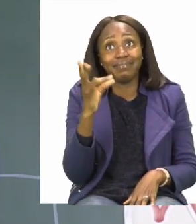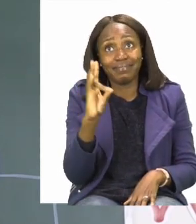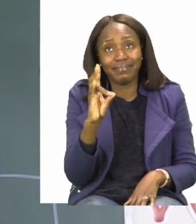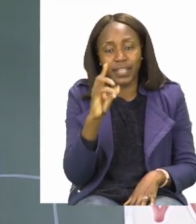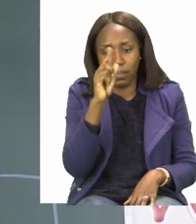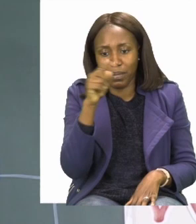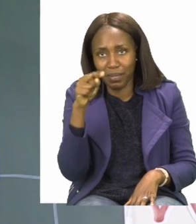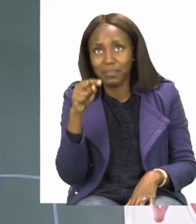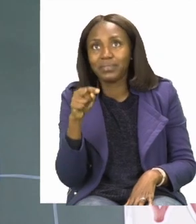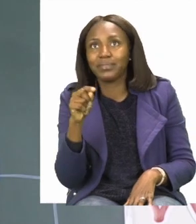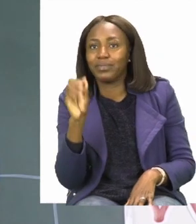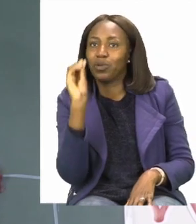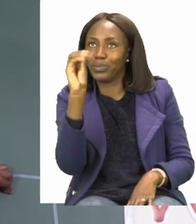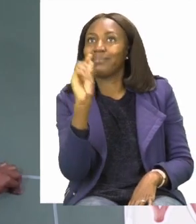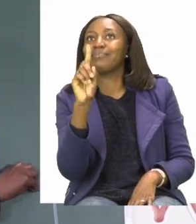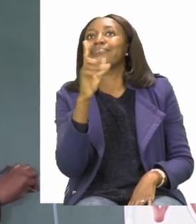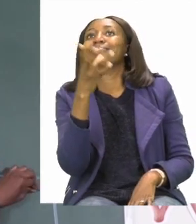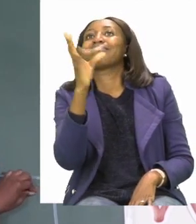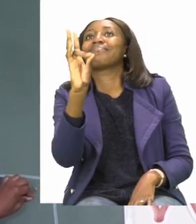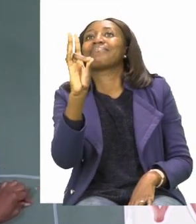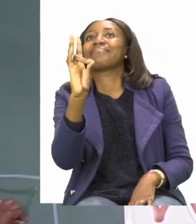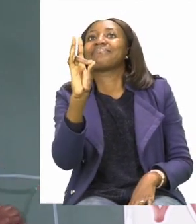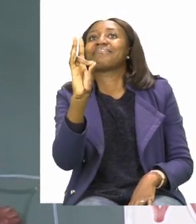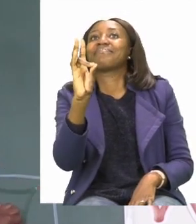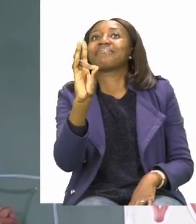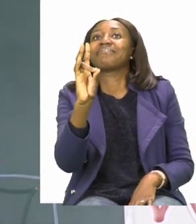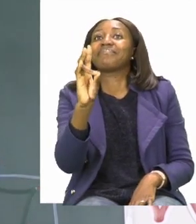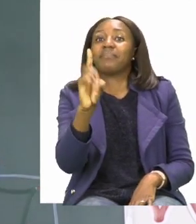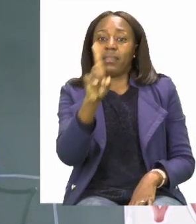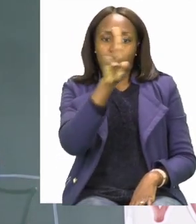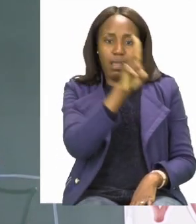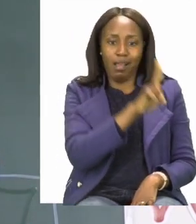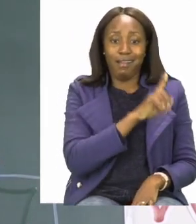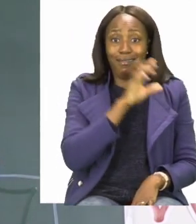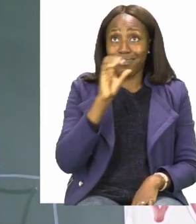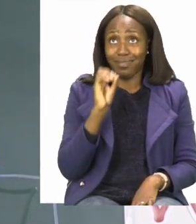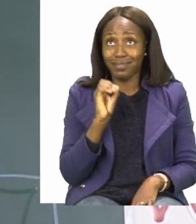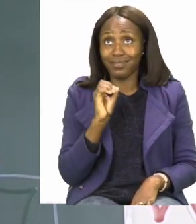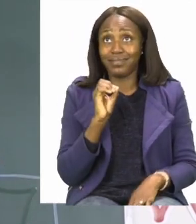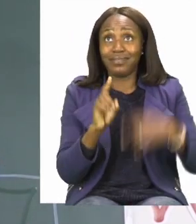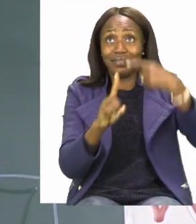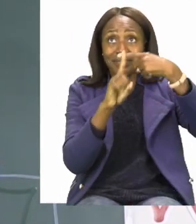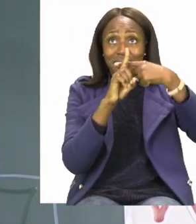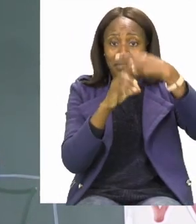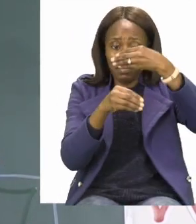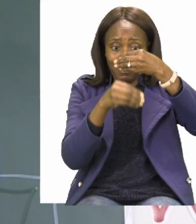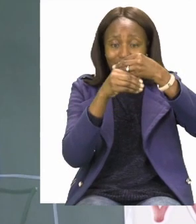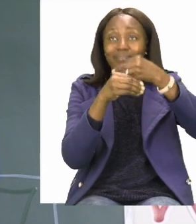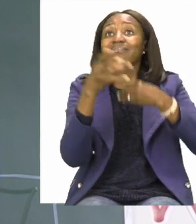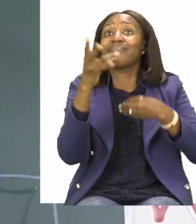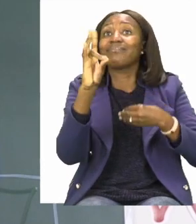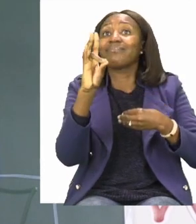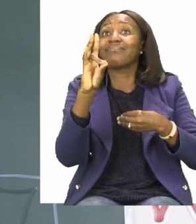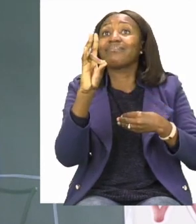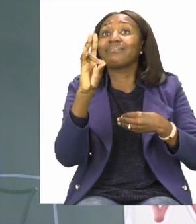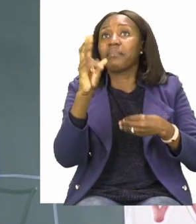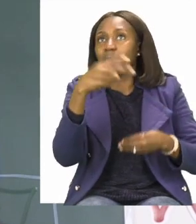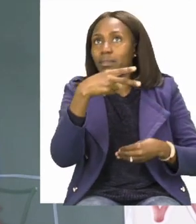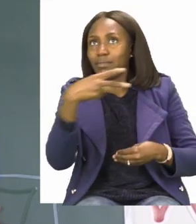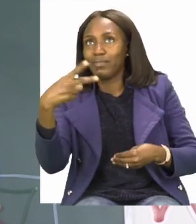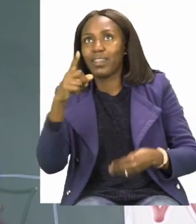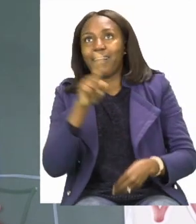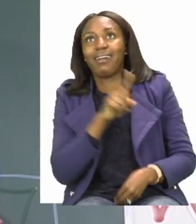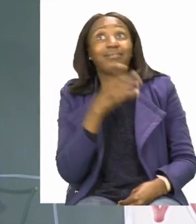that our answer for this box is 7. Making this say 10